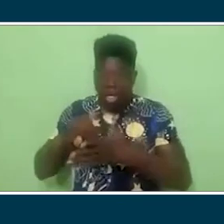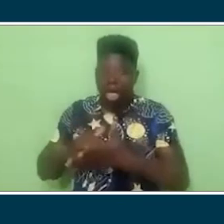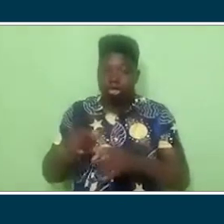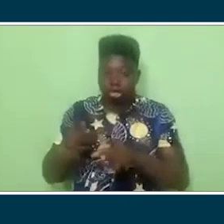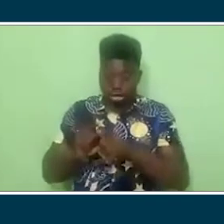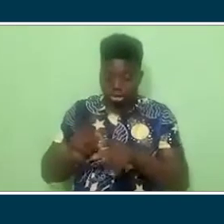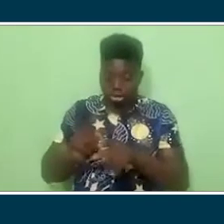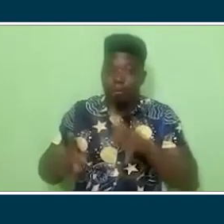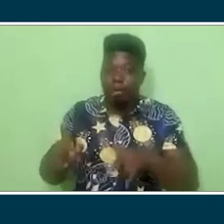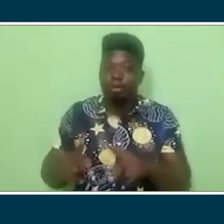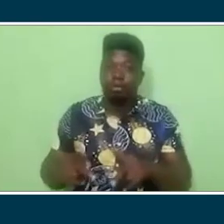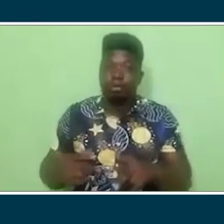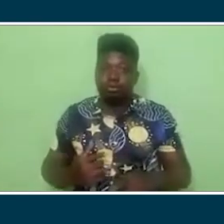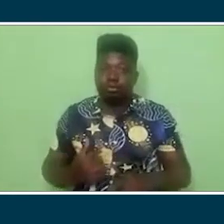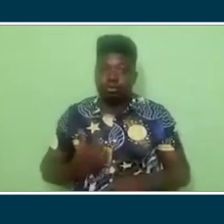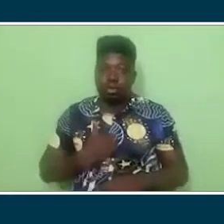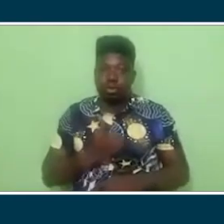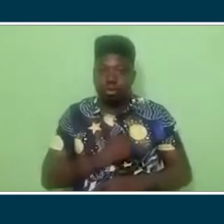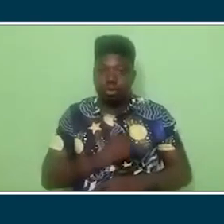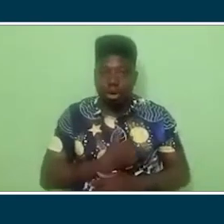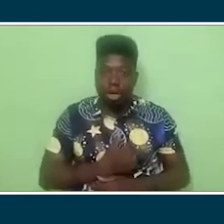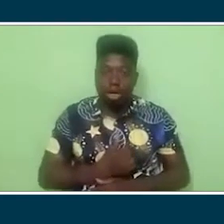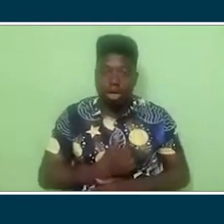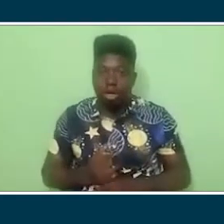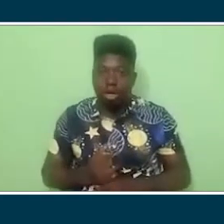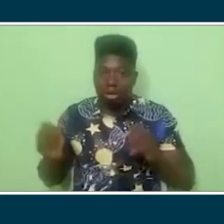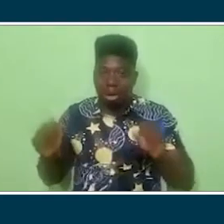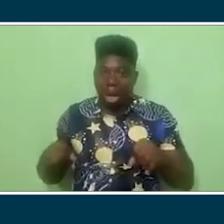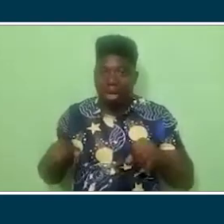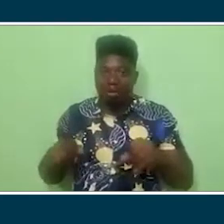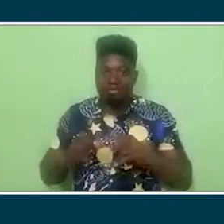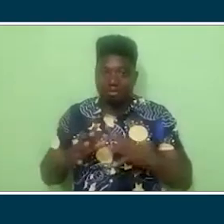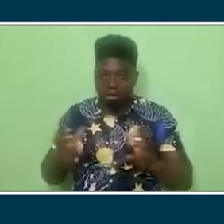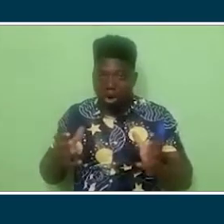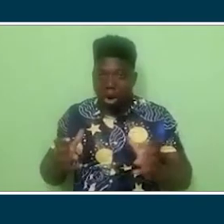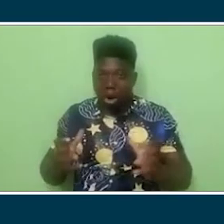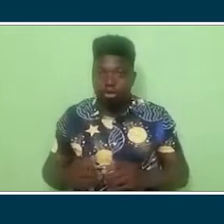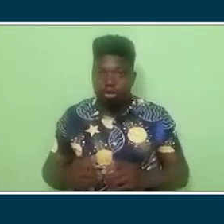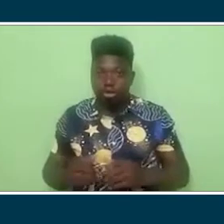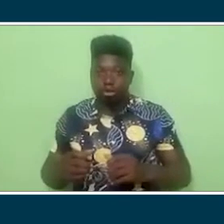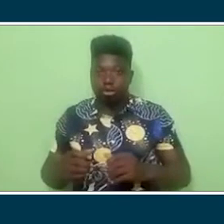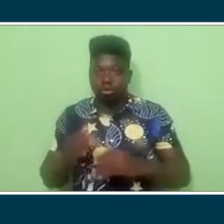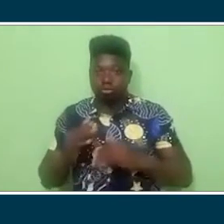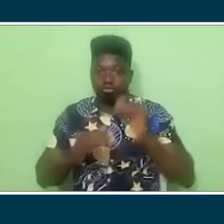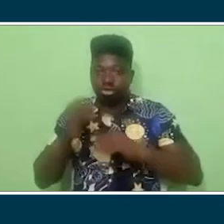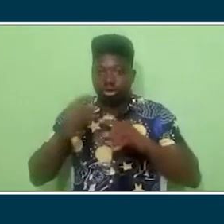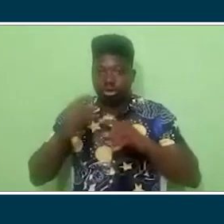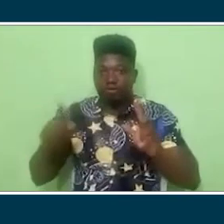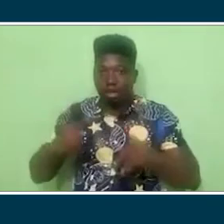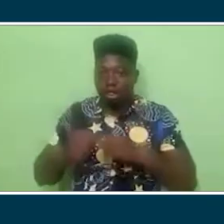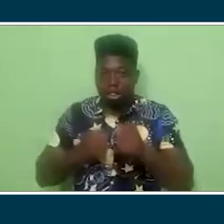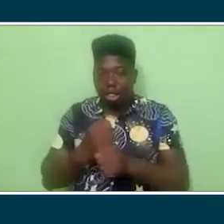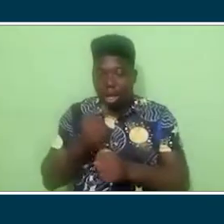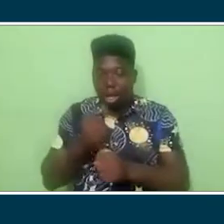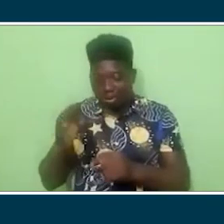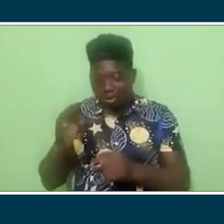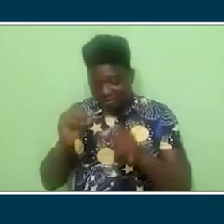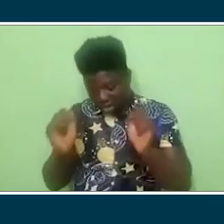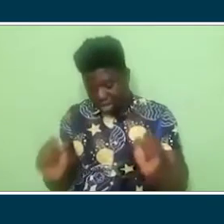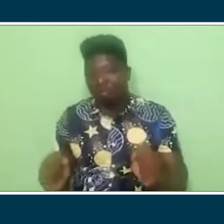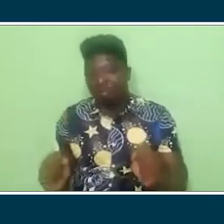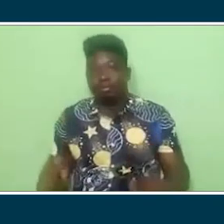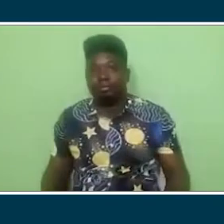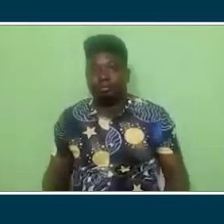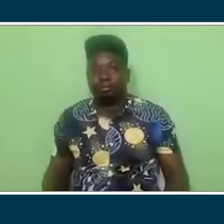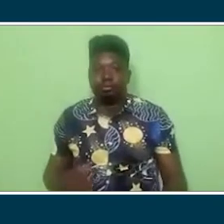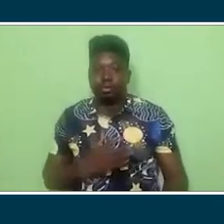people. So we can very much build a different kind of system to enact and